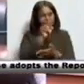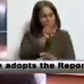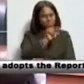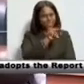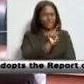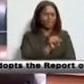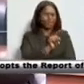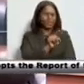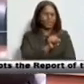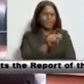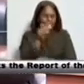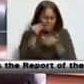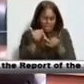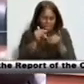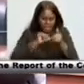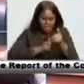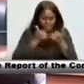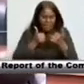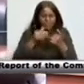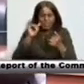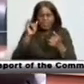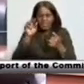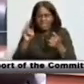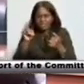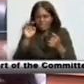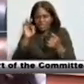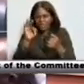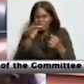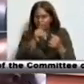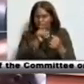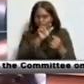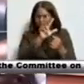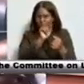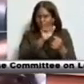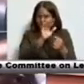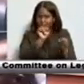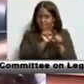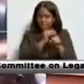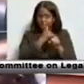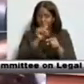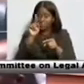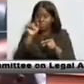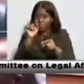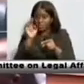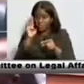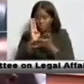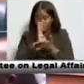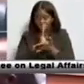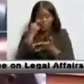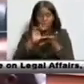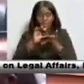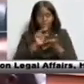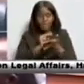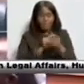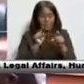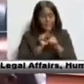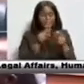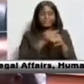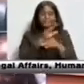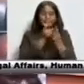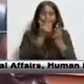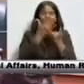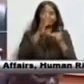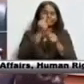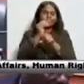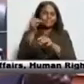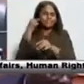$1 billion. Right now, we're at the IMF looking for $1.3 billion. There's $1 billion owed to us. And the minority share